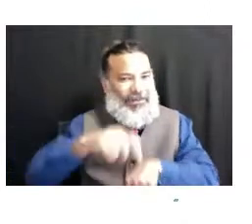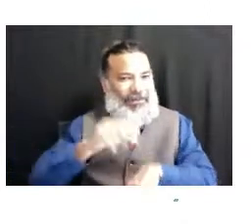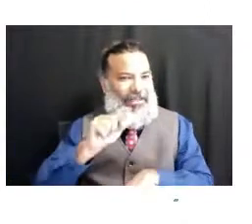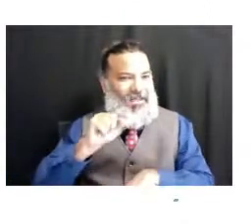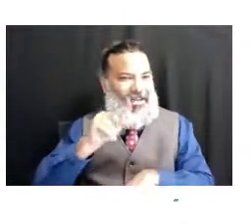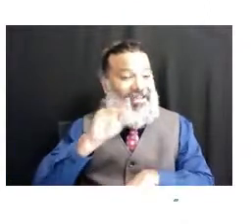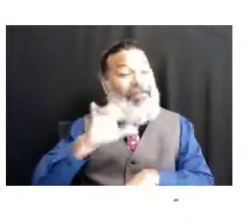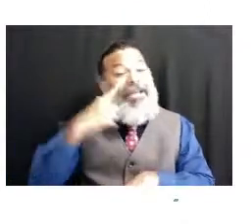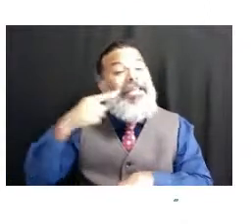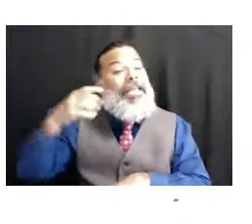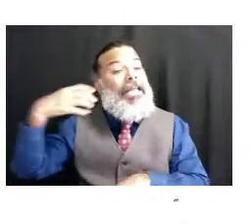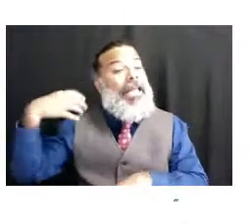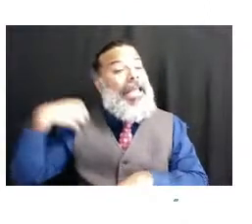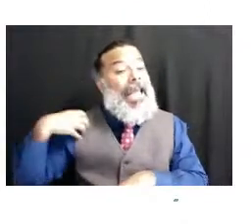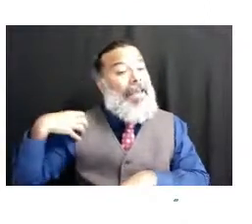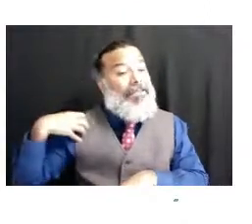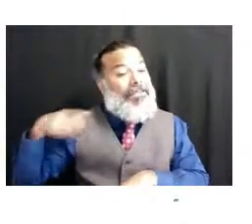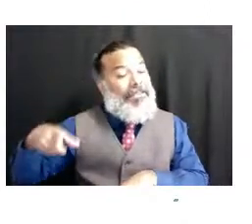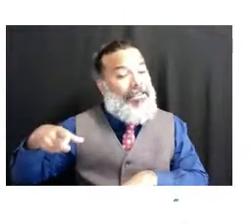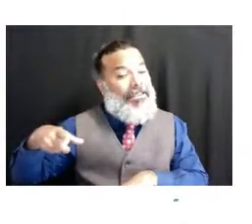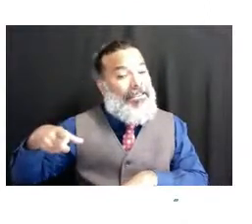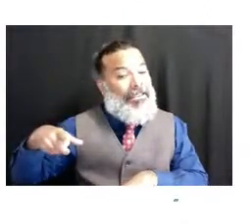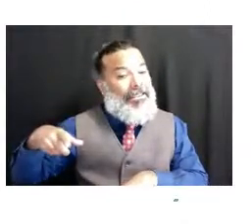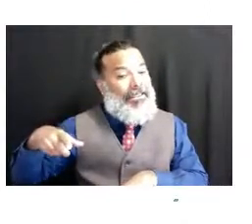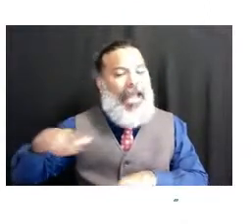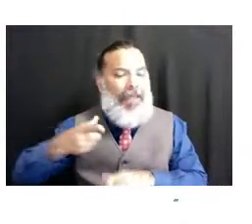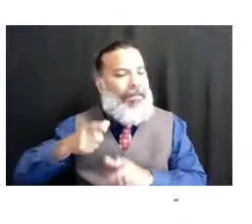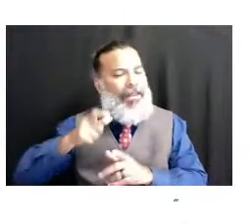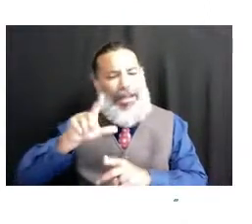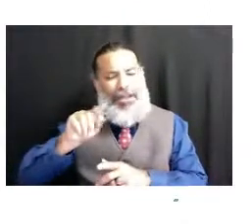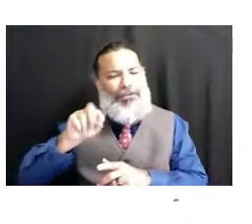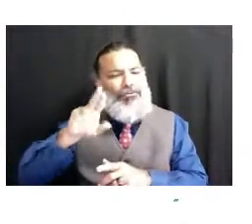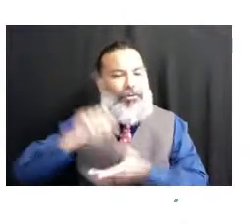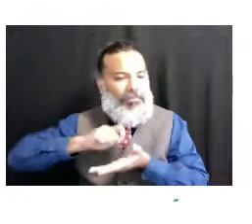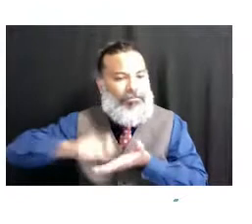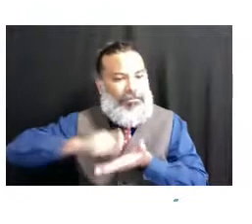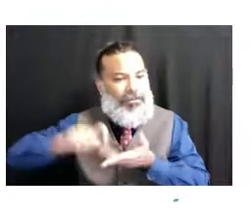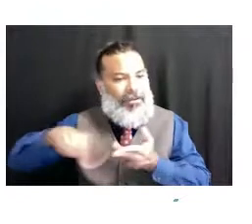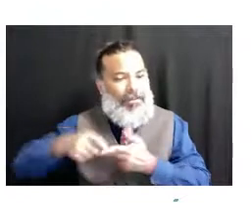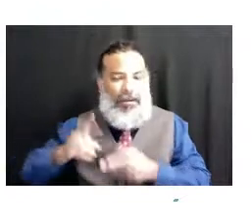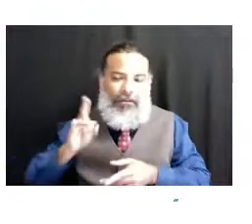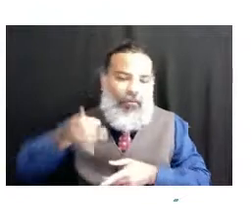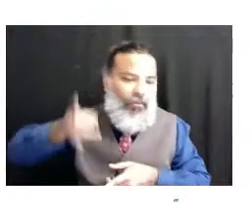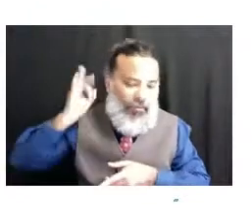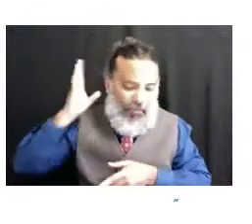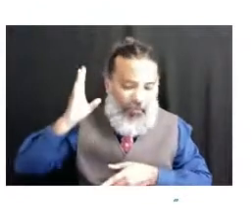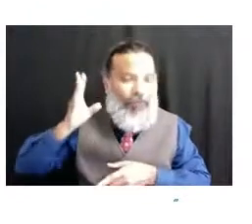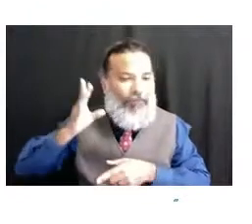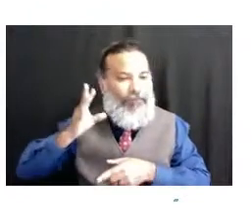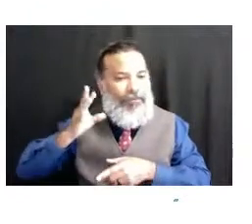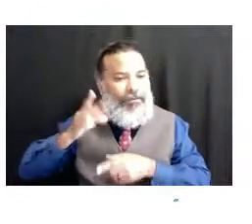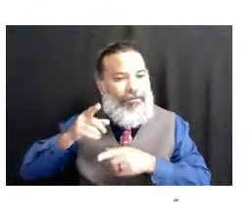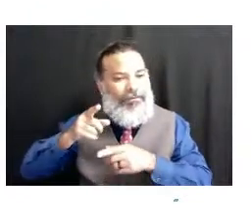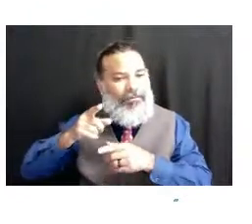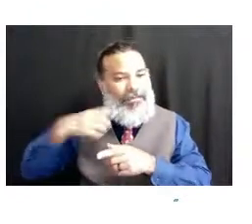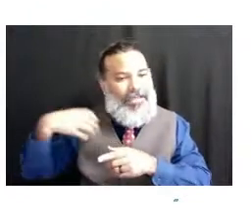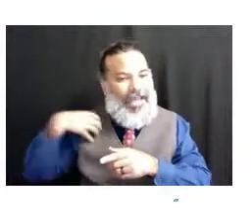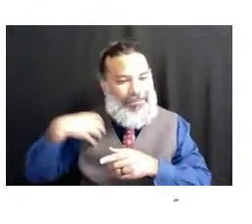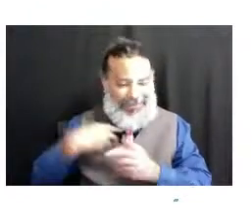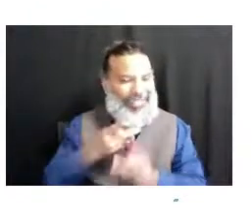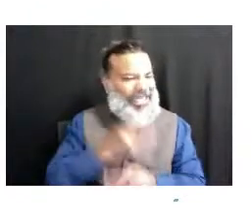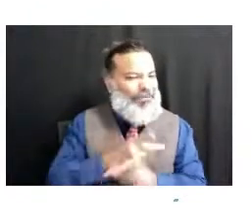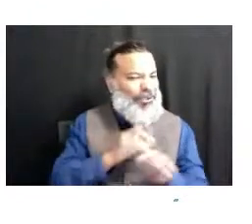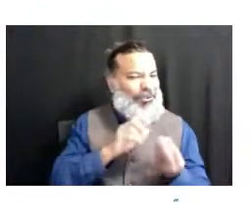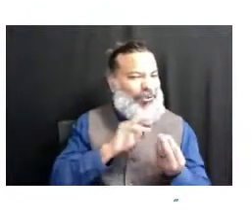incompetent captain, and Latrobe keeps writing about how terrible the captain is in the journal that he keeps.